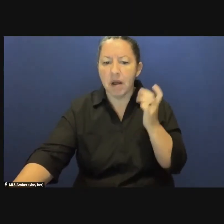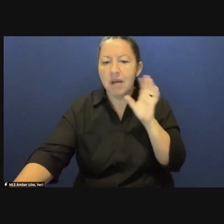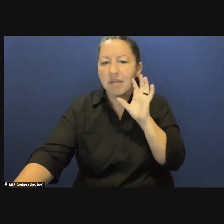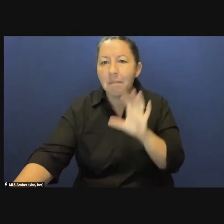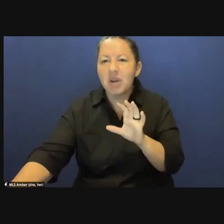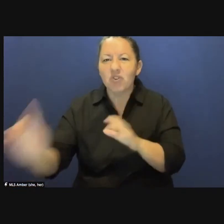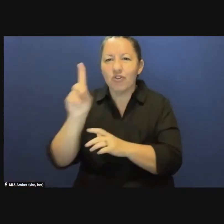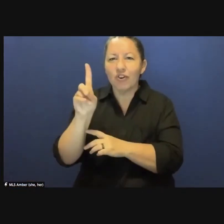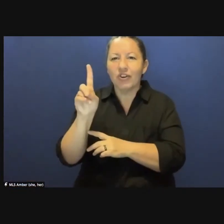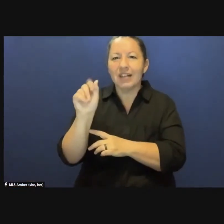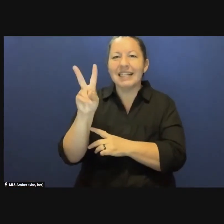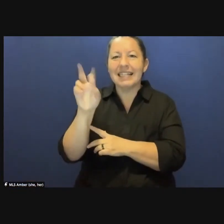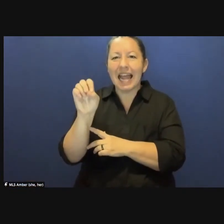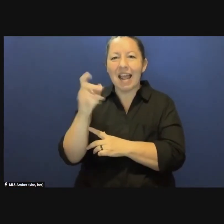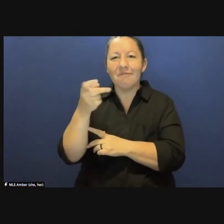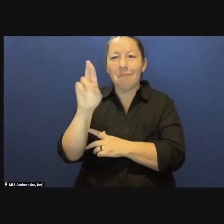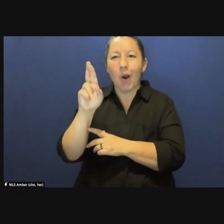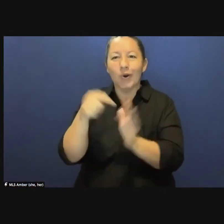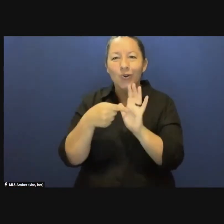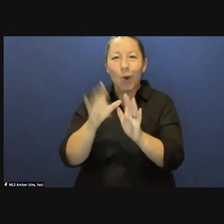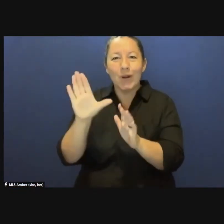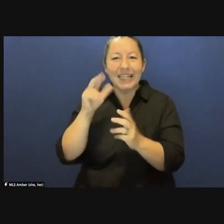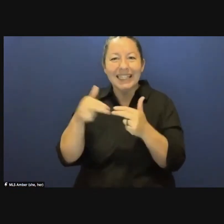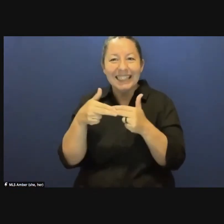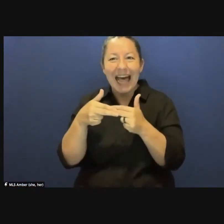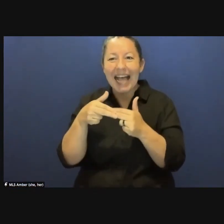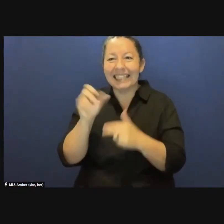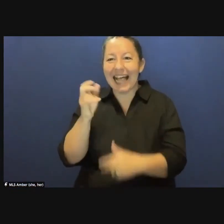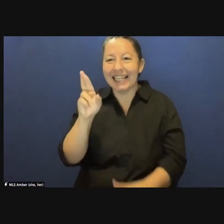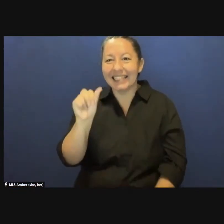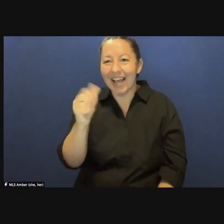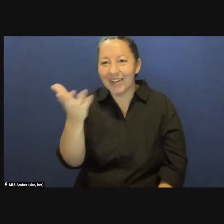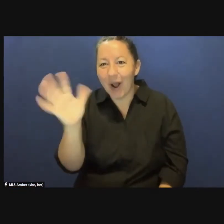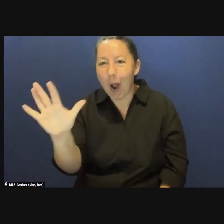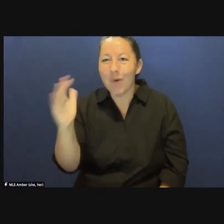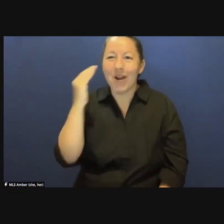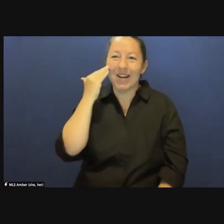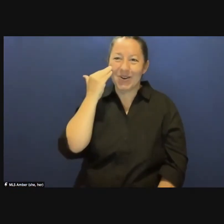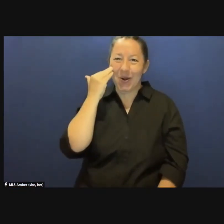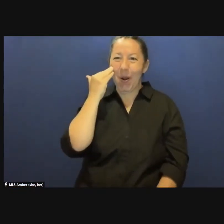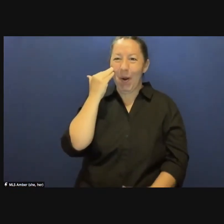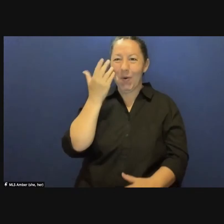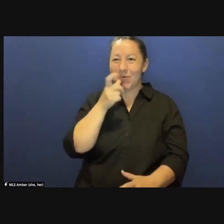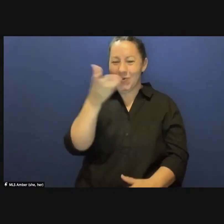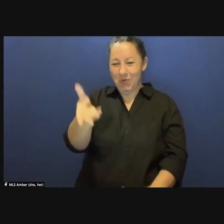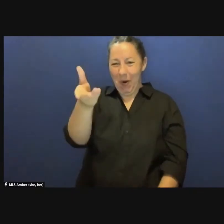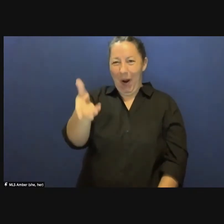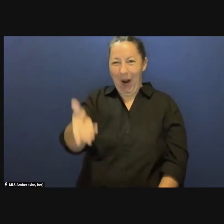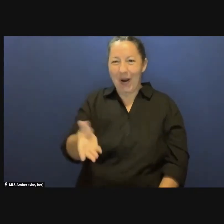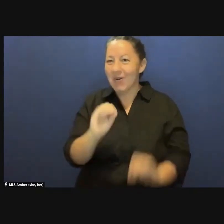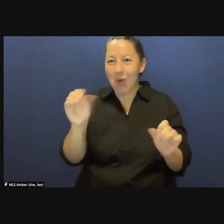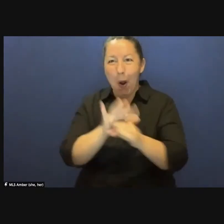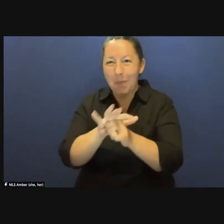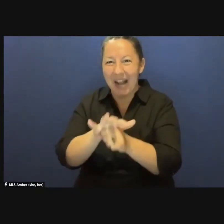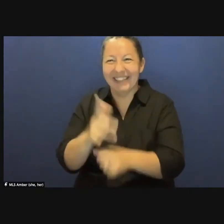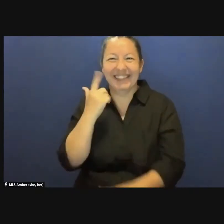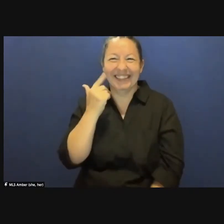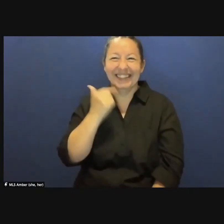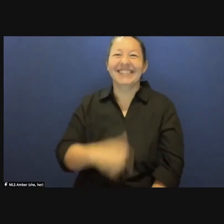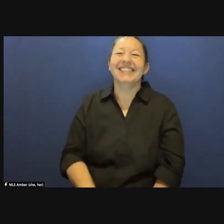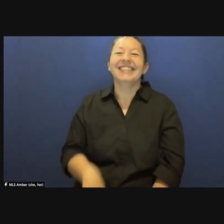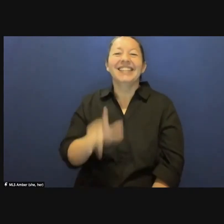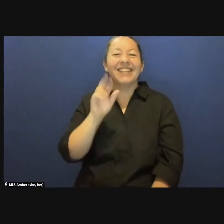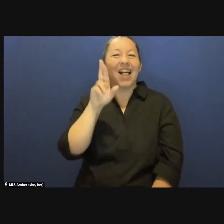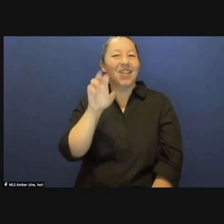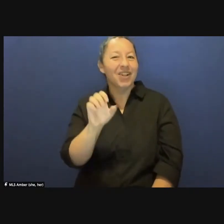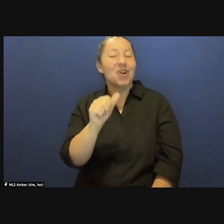showed in his slide. So Alexandra, you are already a celebrity there, no pressure. So Alexandra is going to be